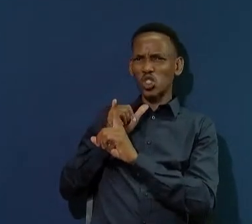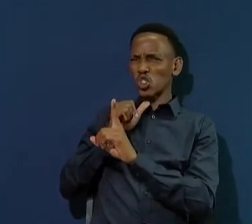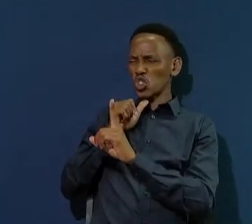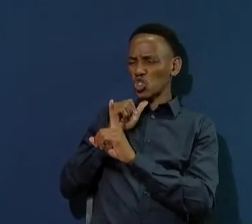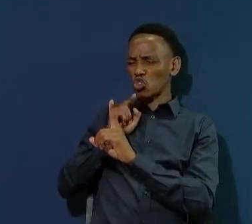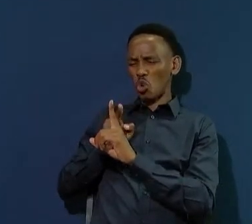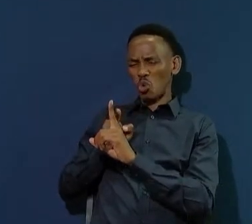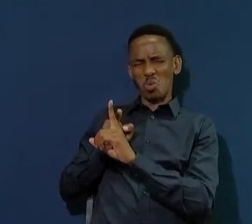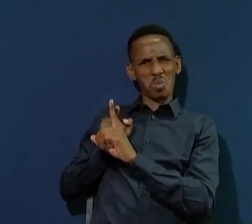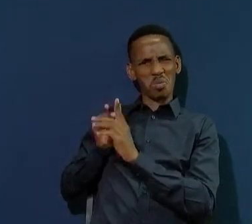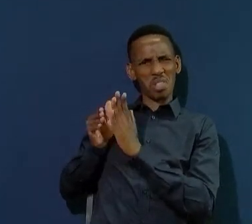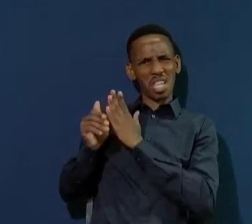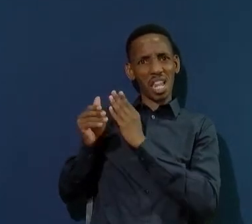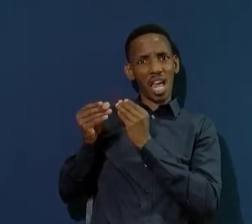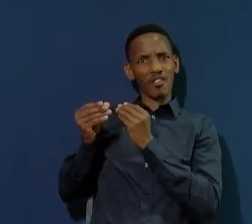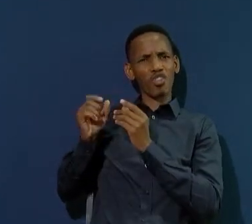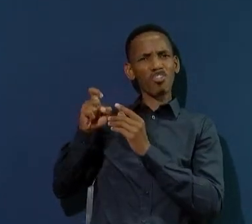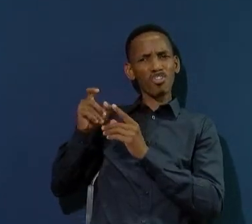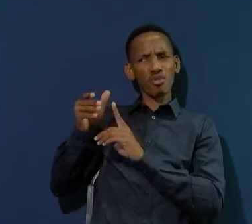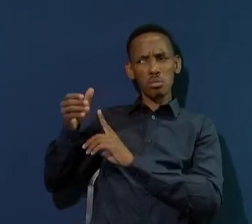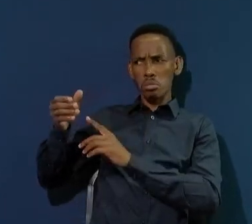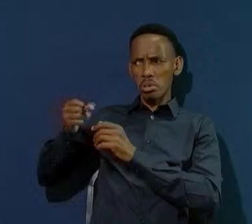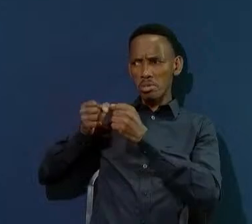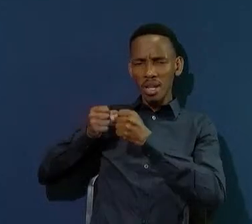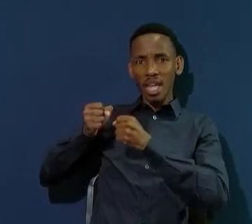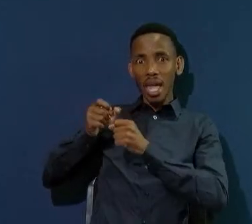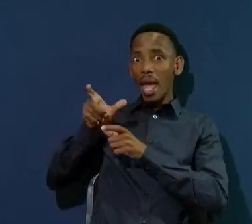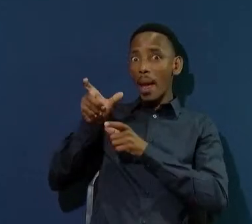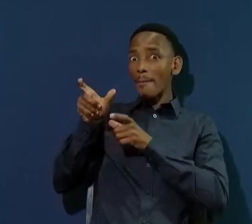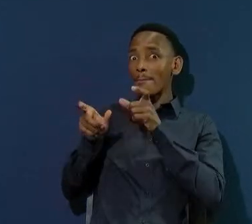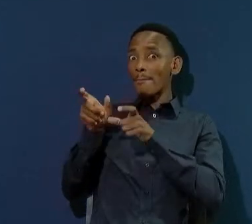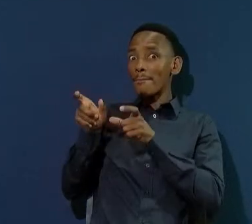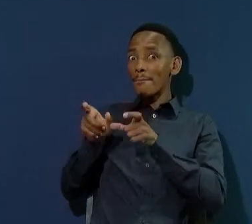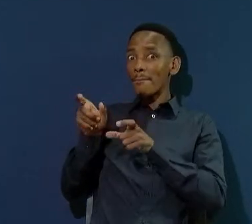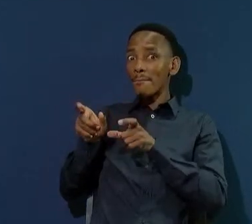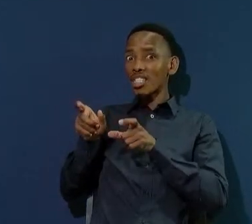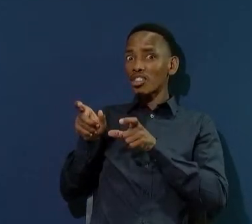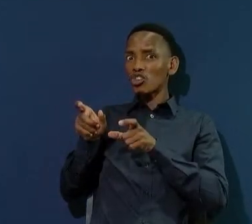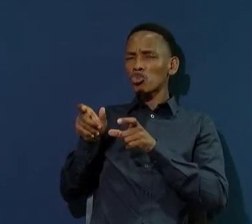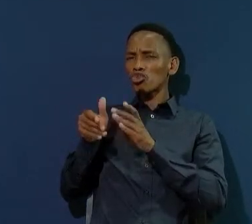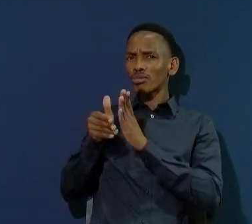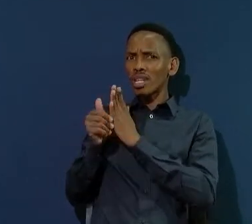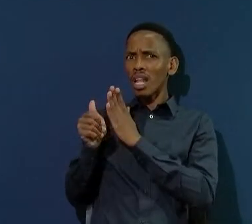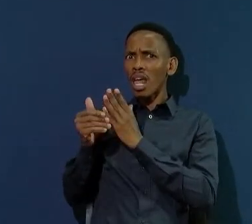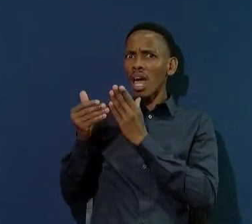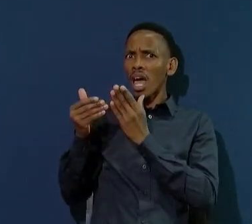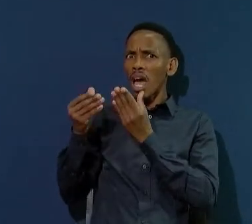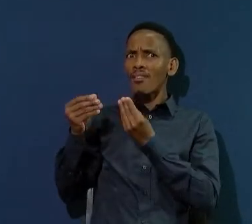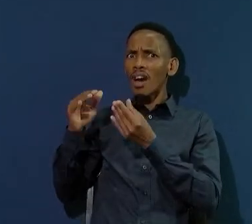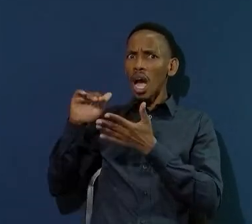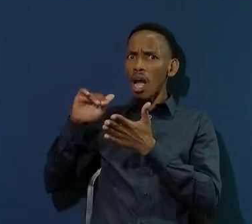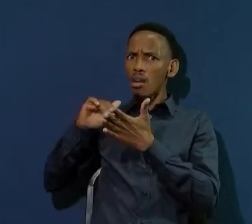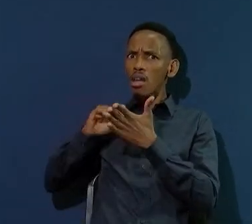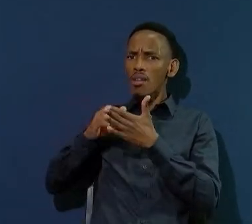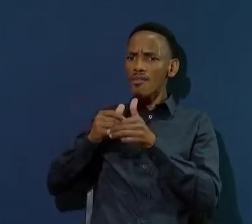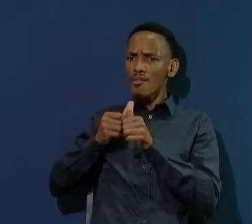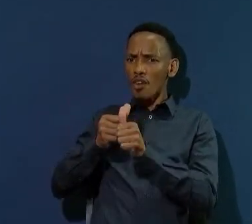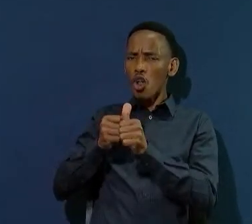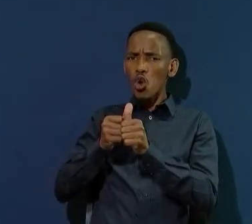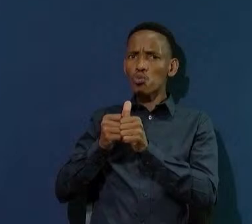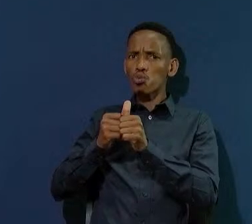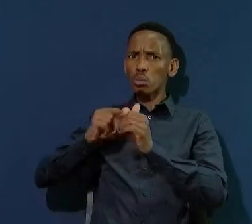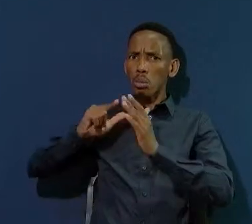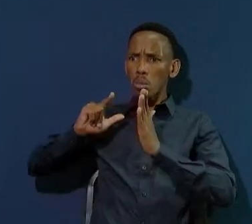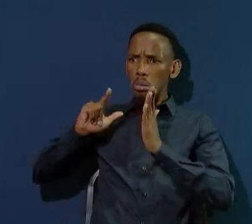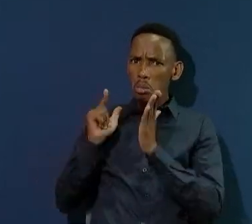You have to bring in somebody who you know follows the philosophy that you and the yes